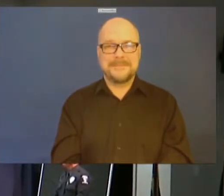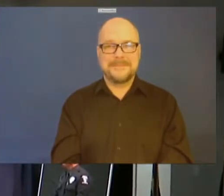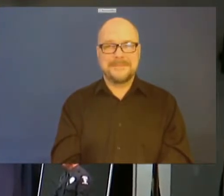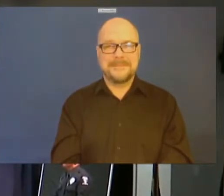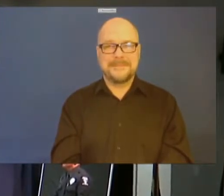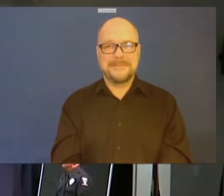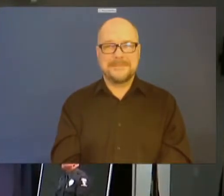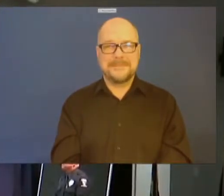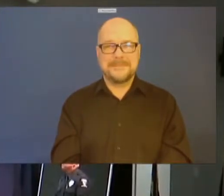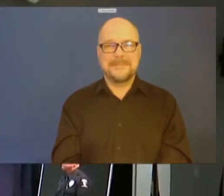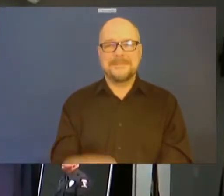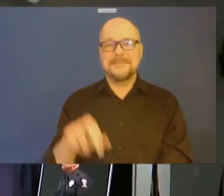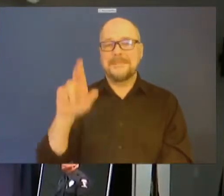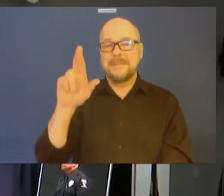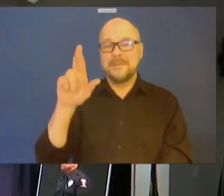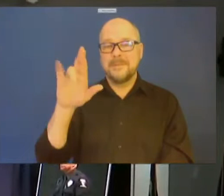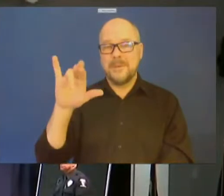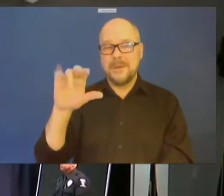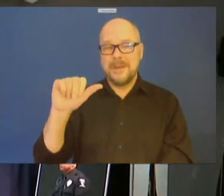Ryan Wood.